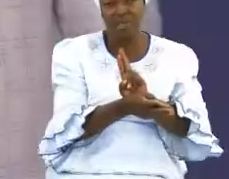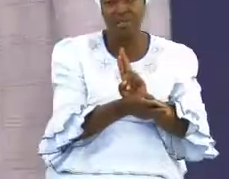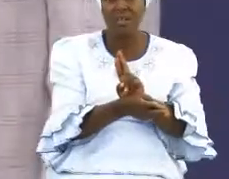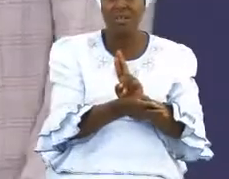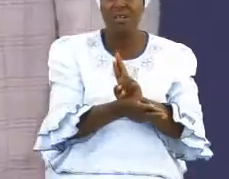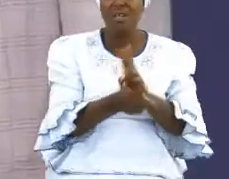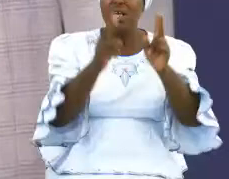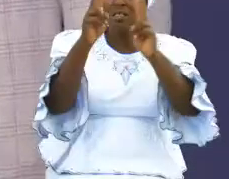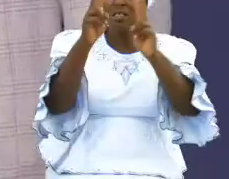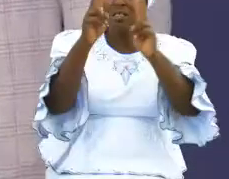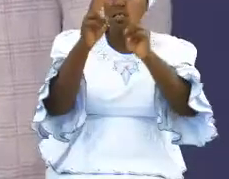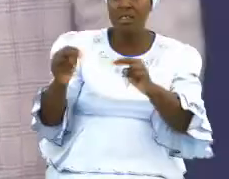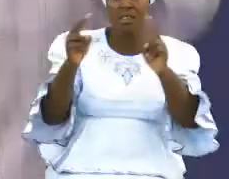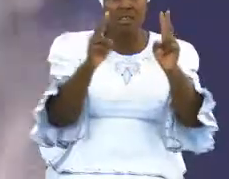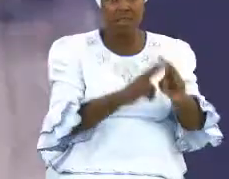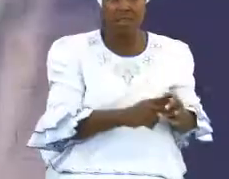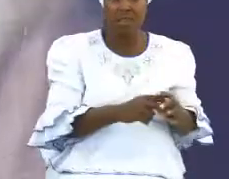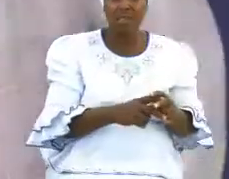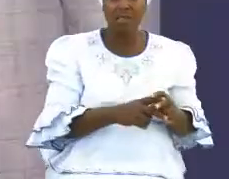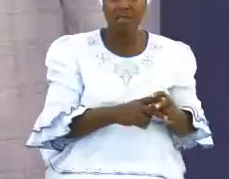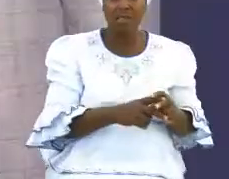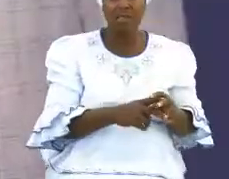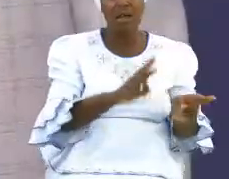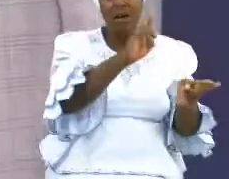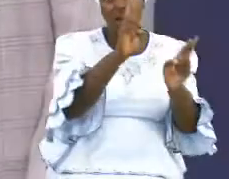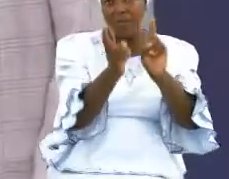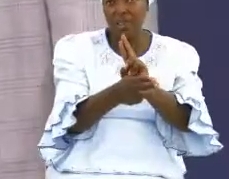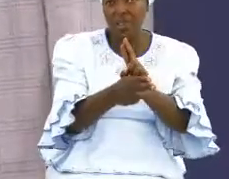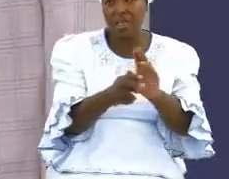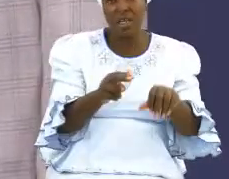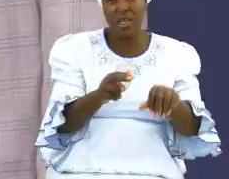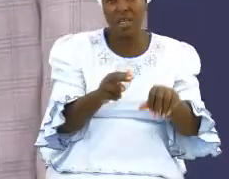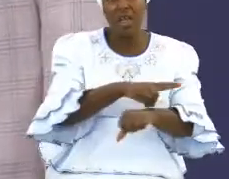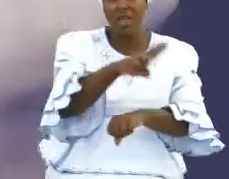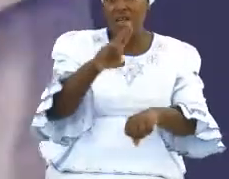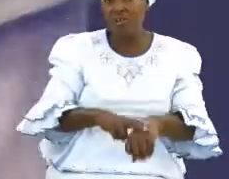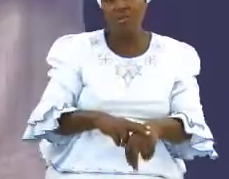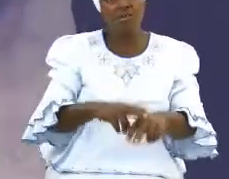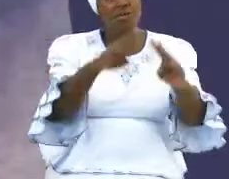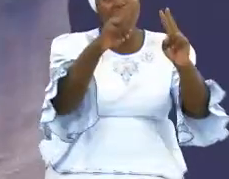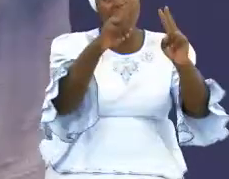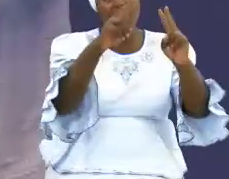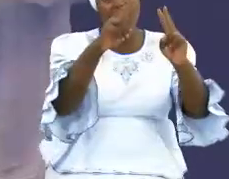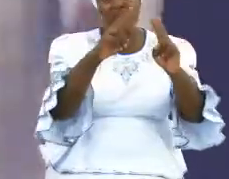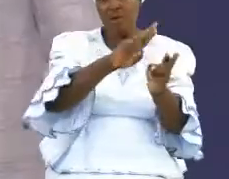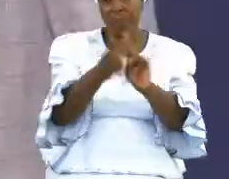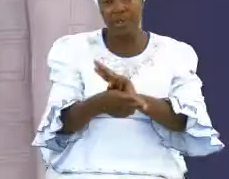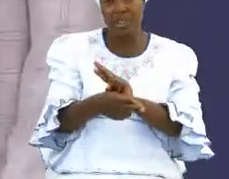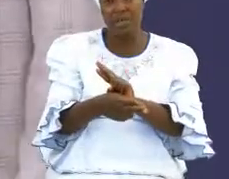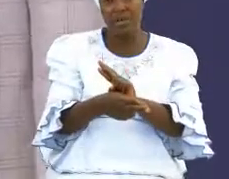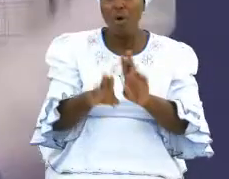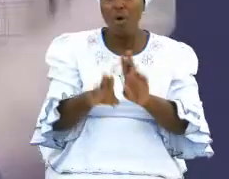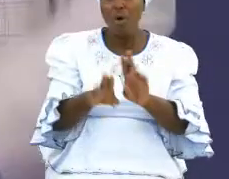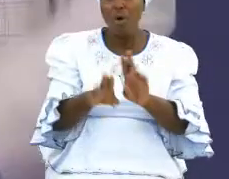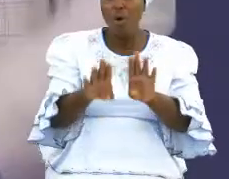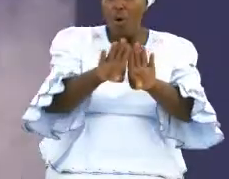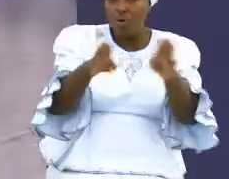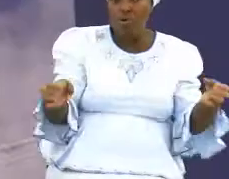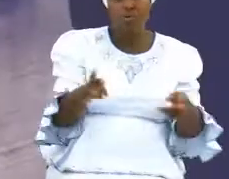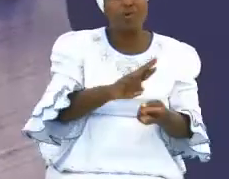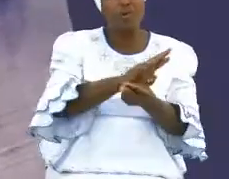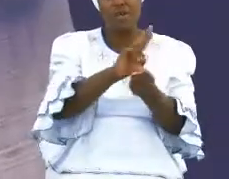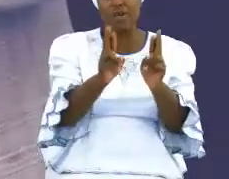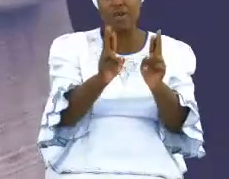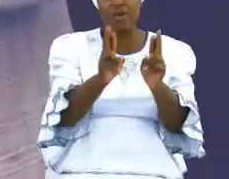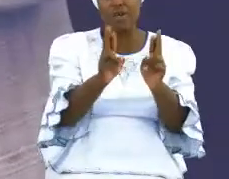citywide repentance, nationwide repentance, transparent repentance.